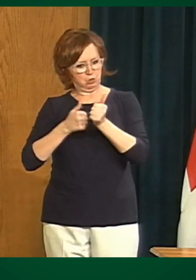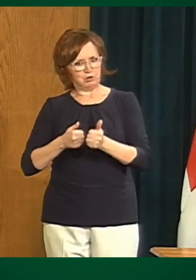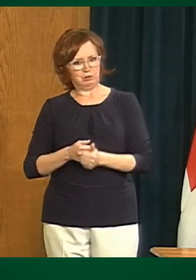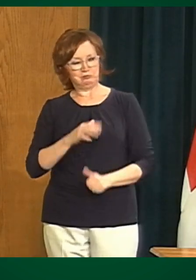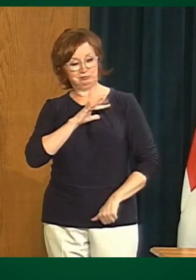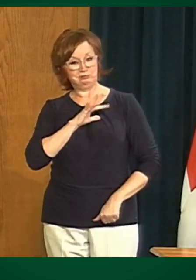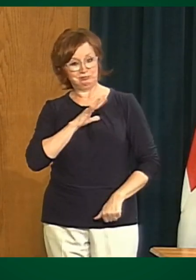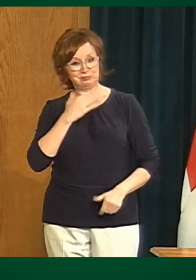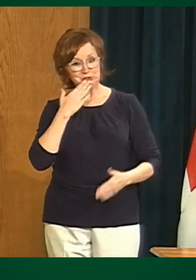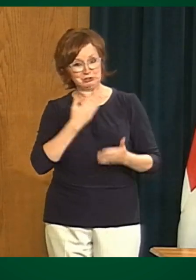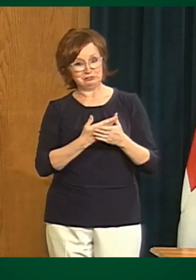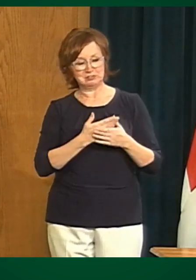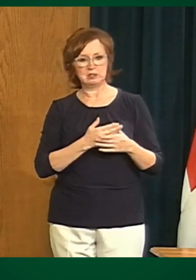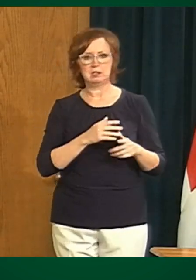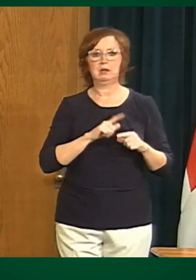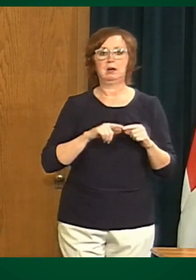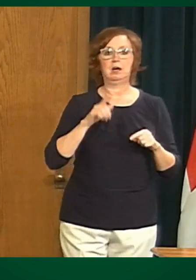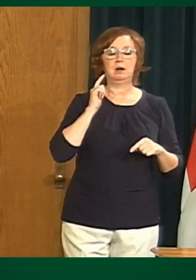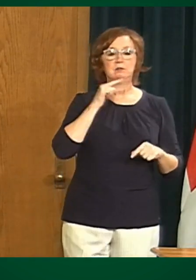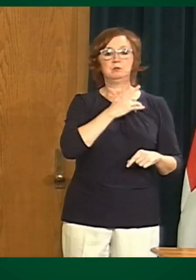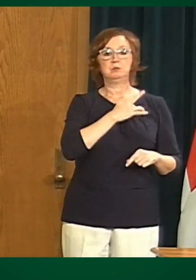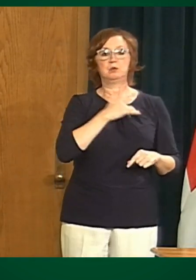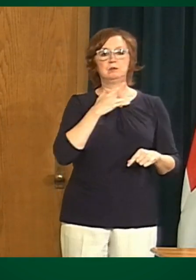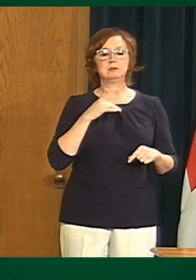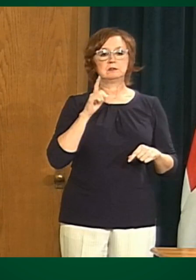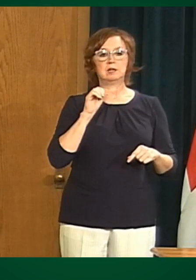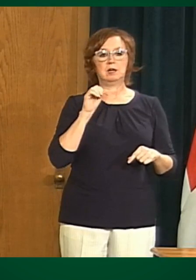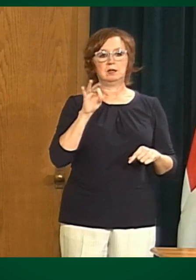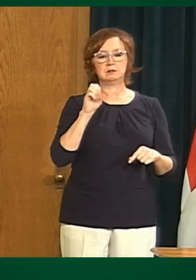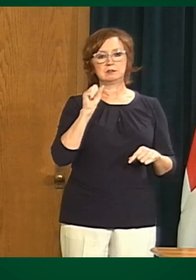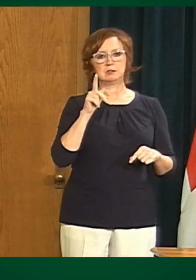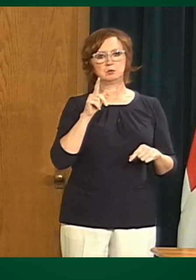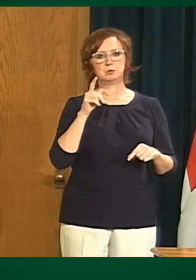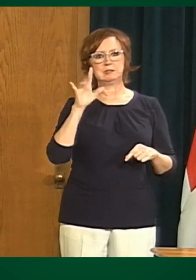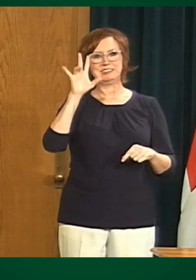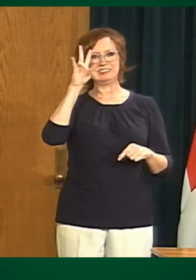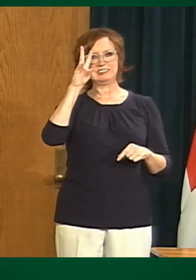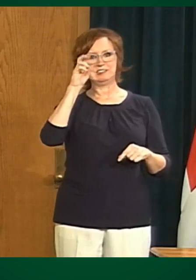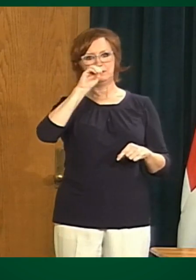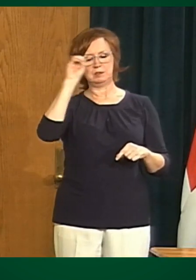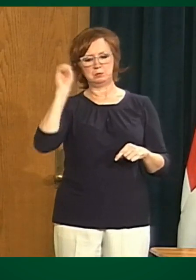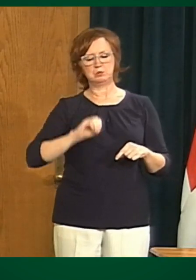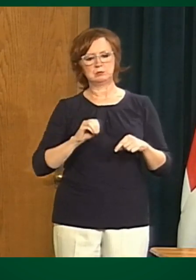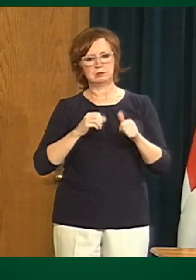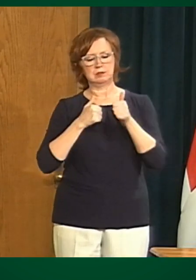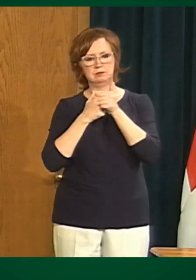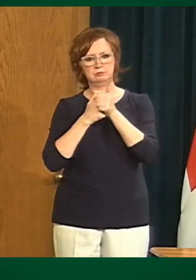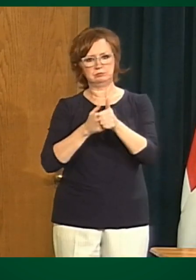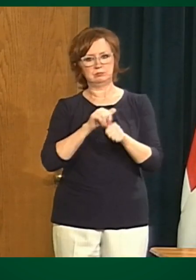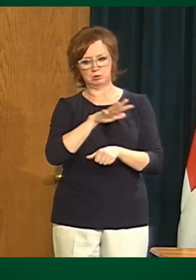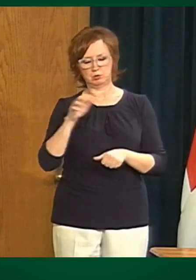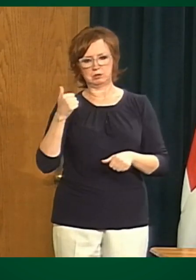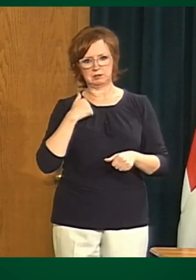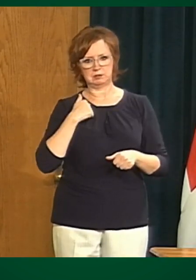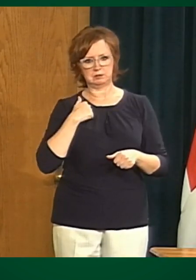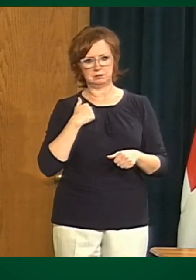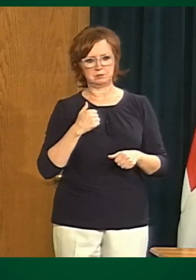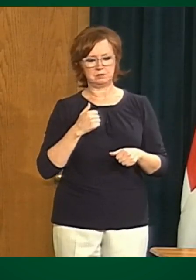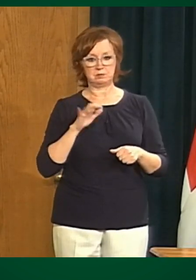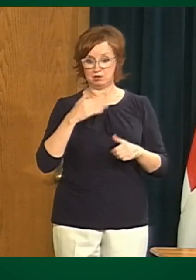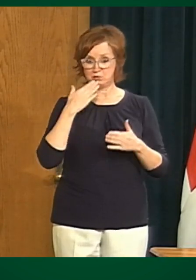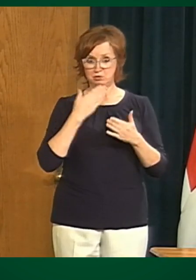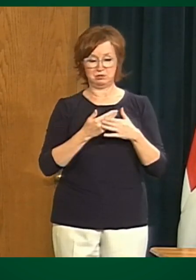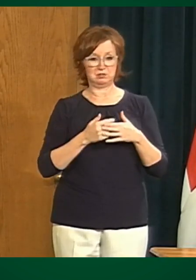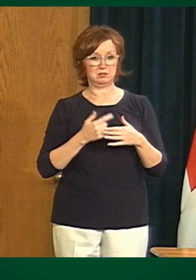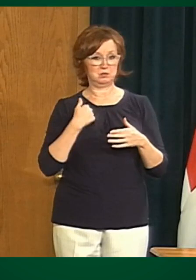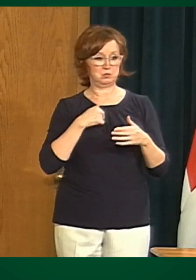the national average of infection rate per capita. We are doing that well with 40% above the national average